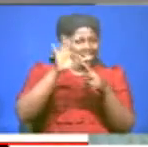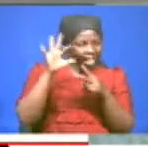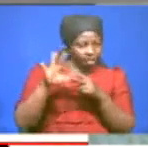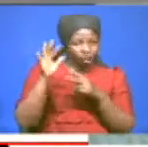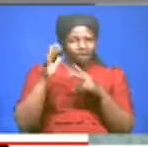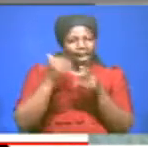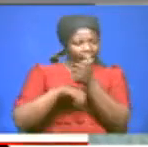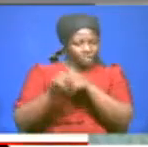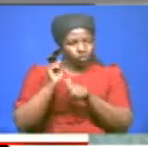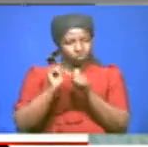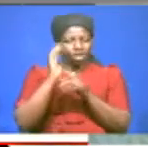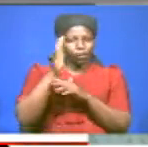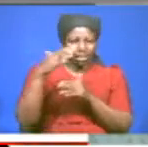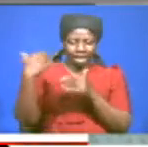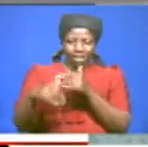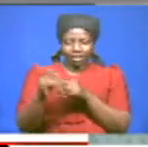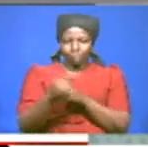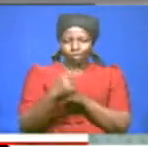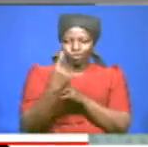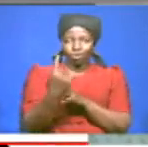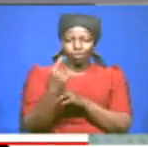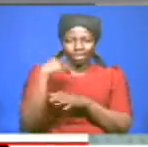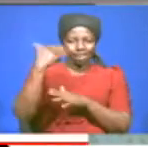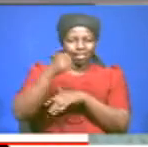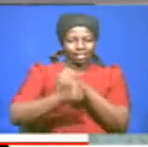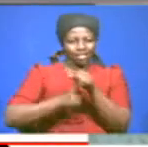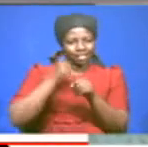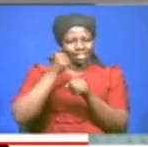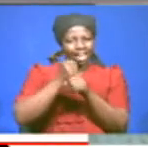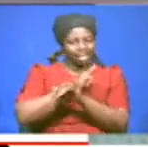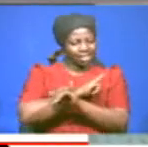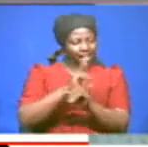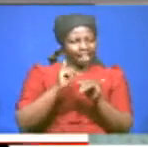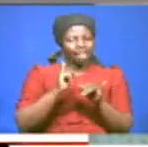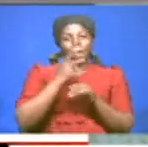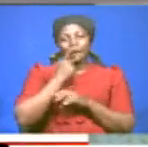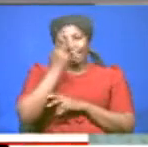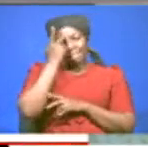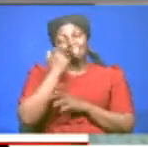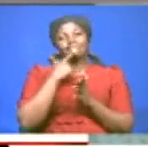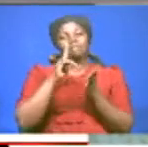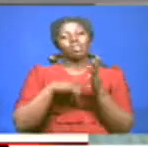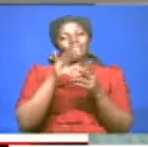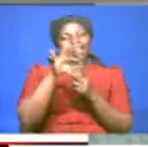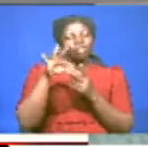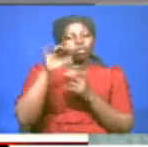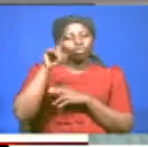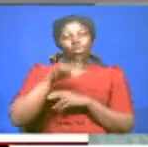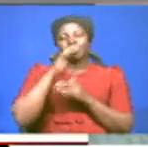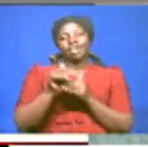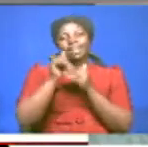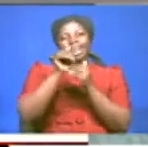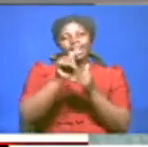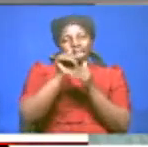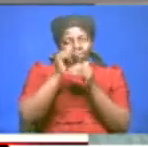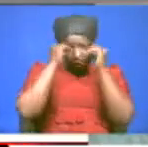to be concluded in January next year is above board. The parents said the selection should be guided by candidates'